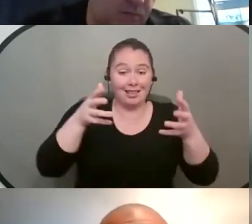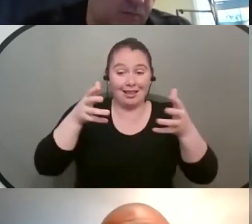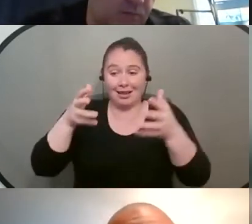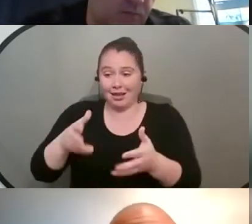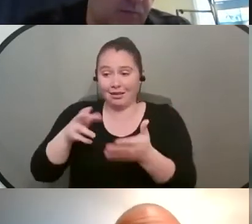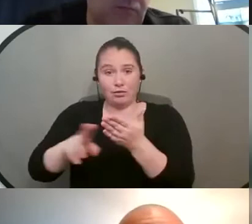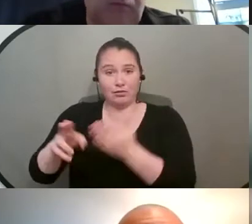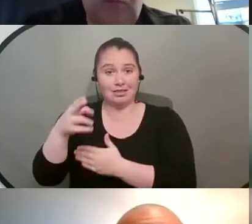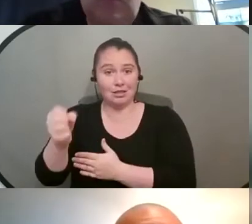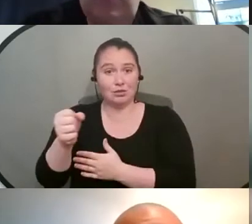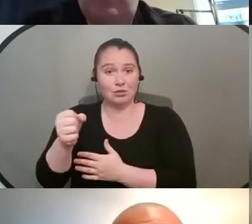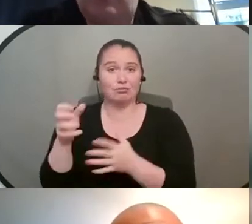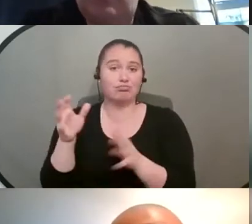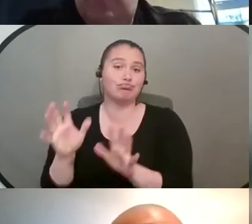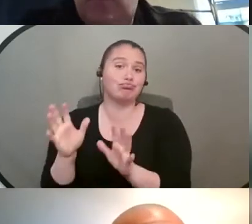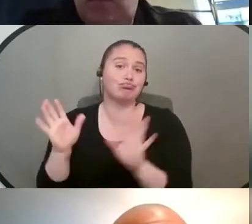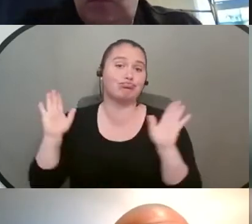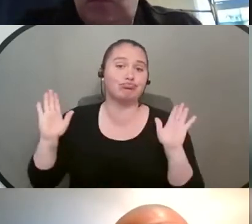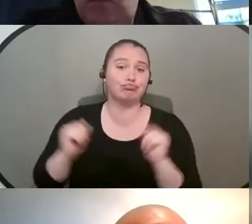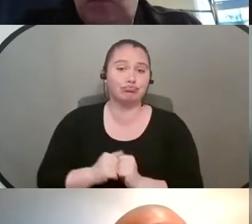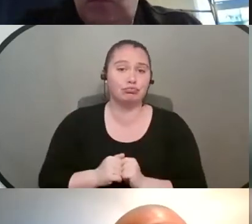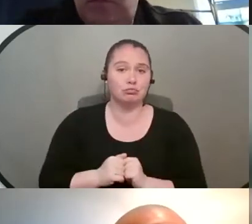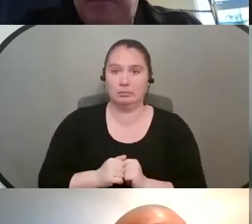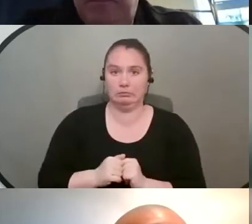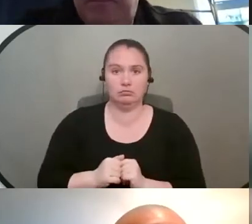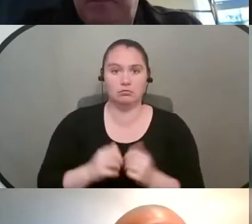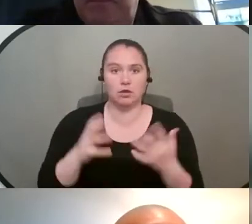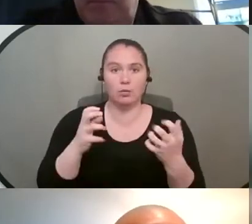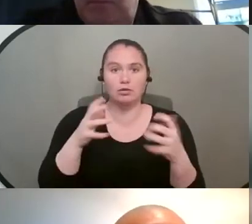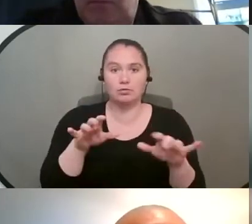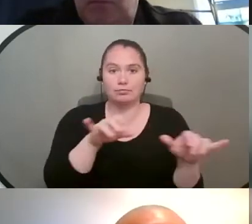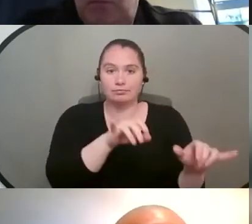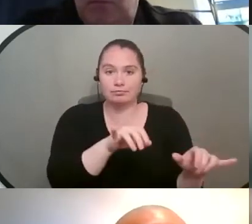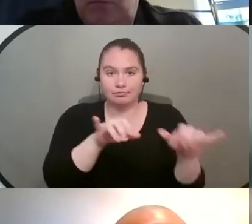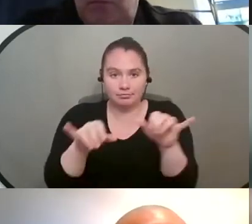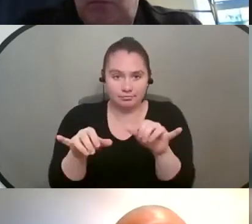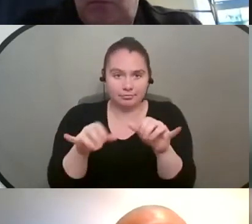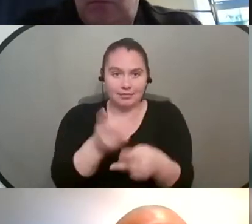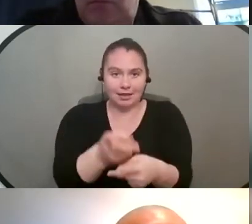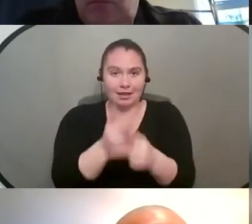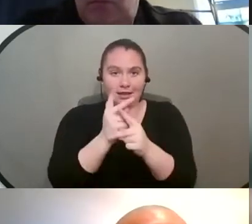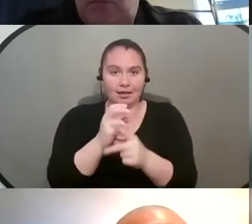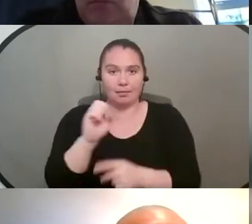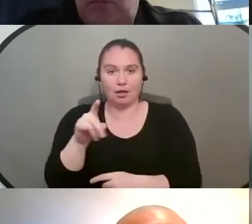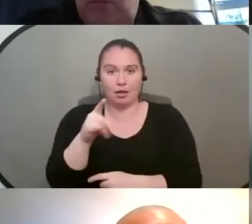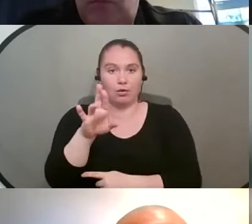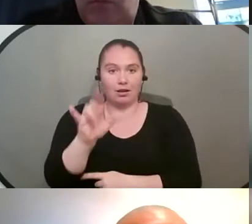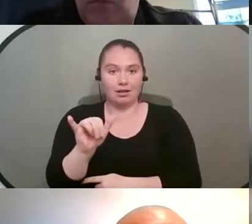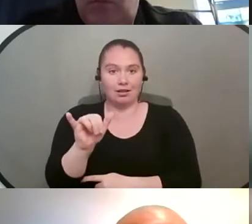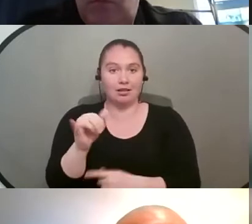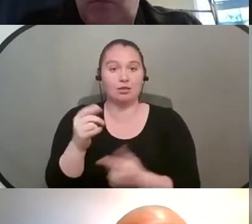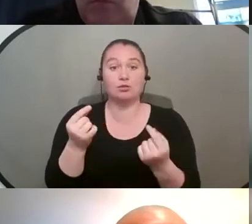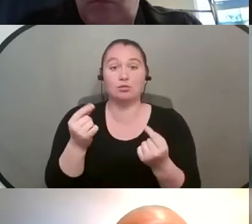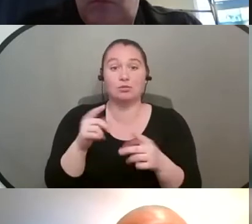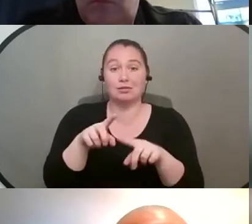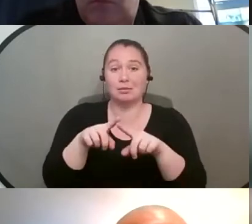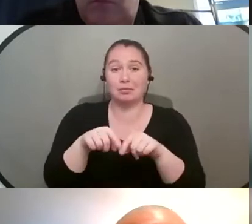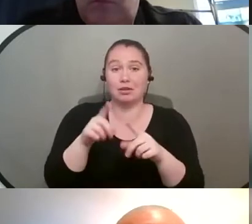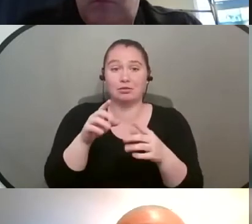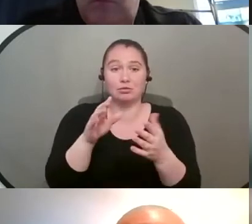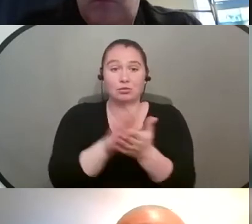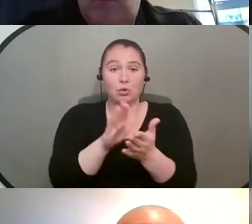something, but make sure that we maintain equity between programs so kids aren't disadvantaged depending on what school they go